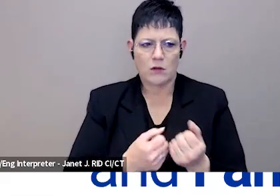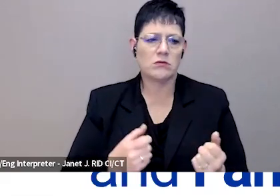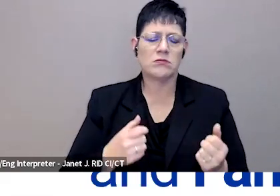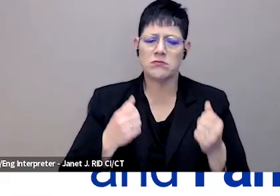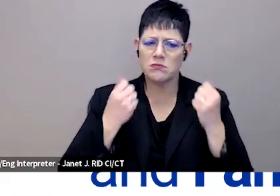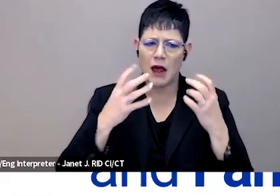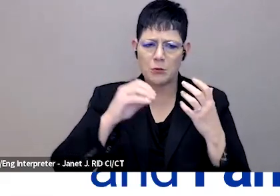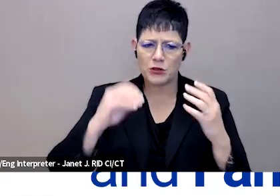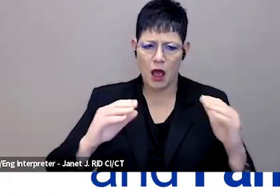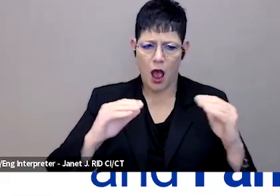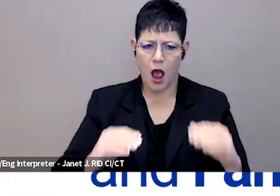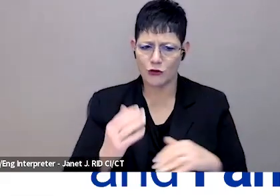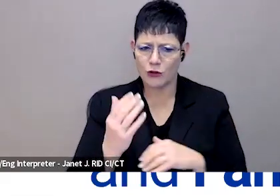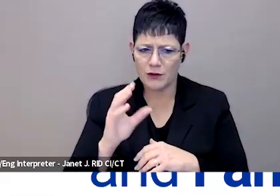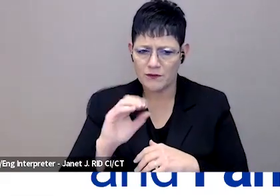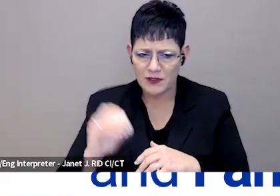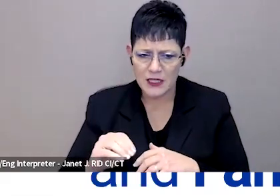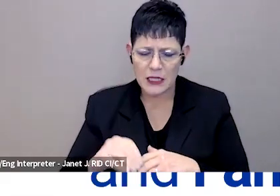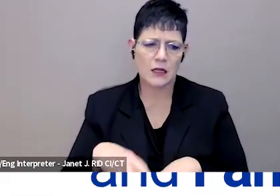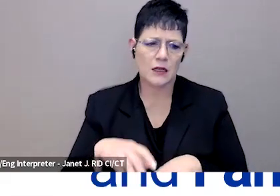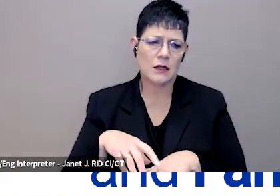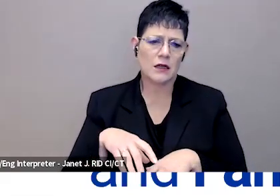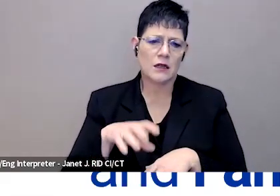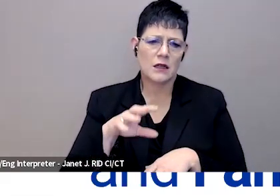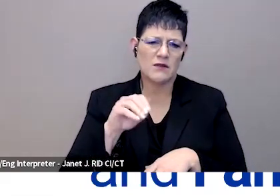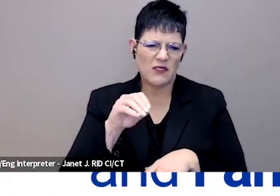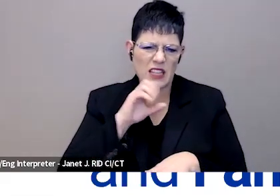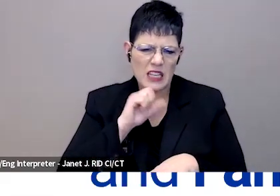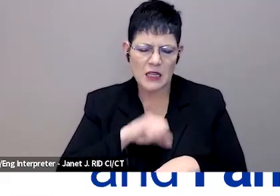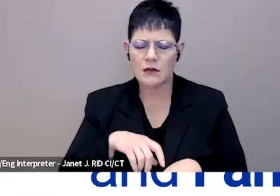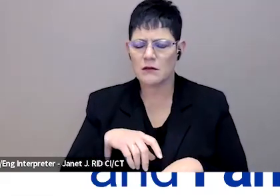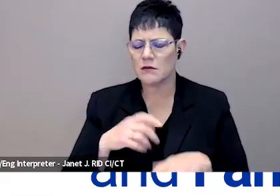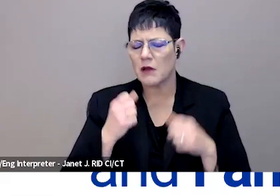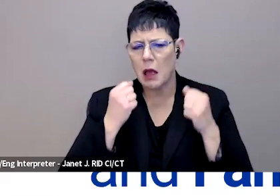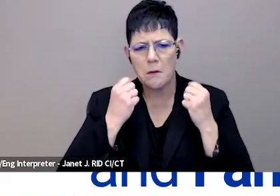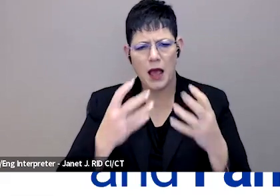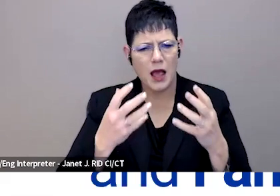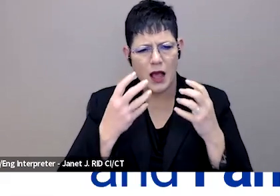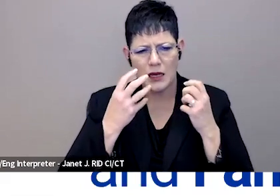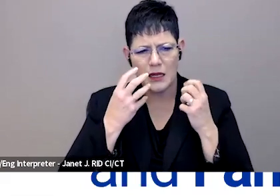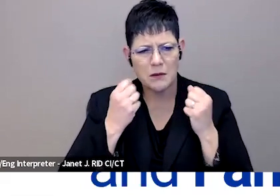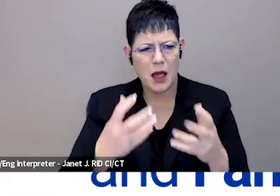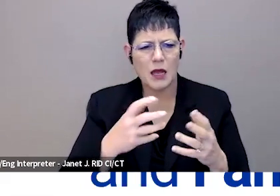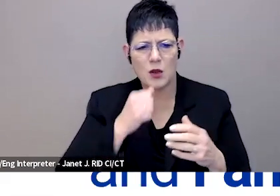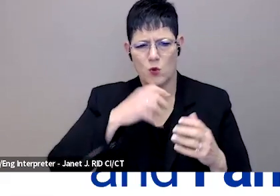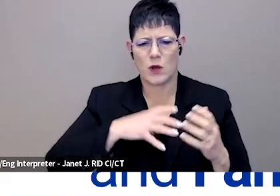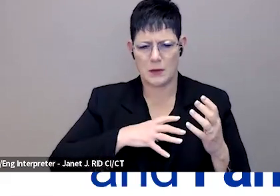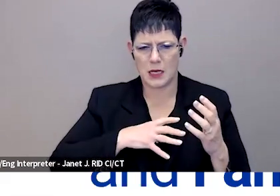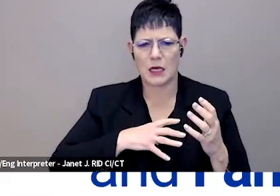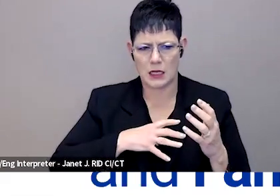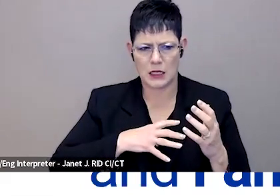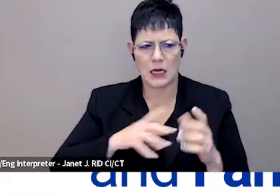the act of family caregiving impacts caregivers' economic and health well-being, right? We also know